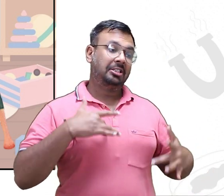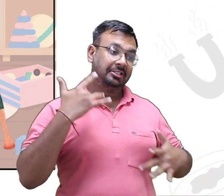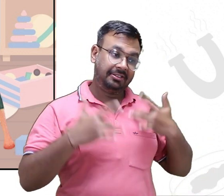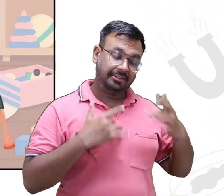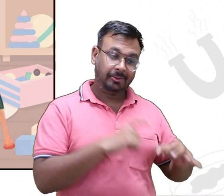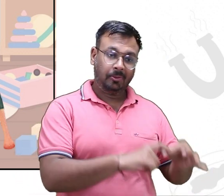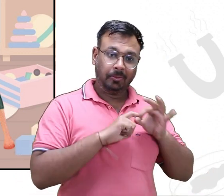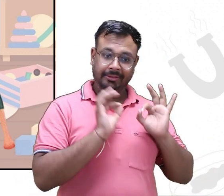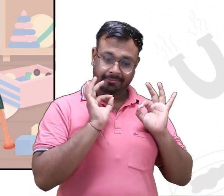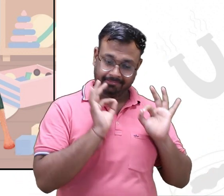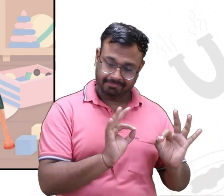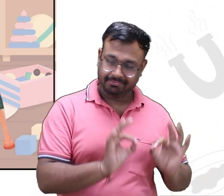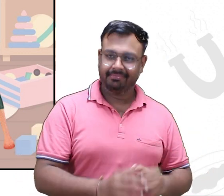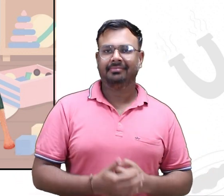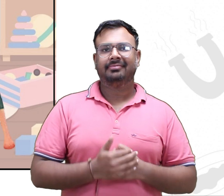Interesting question.